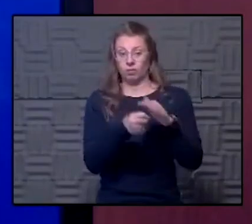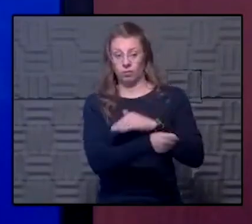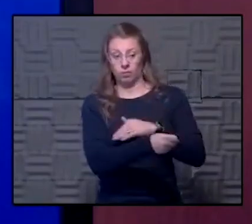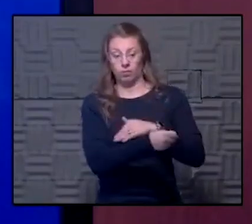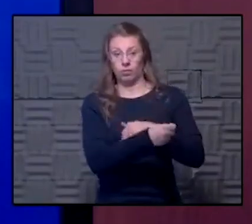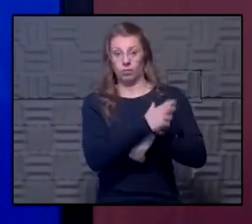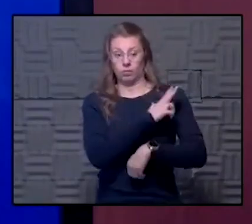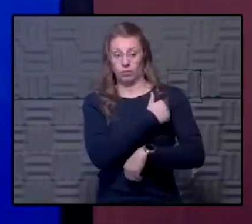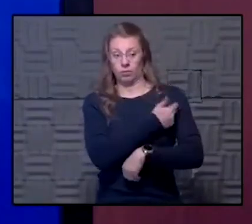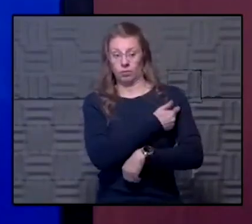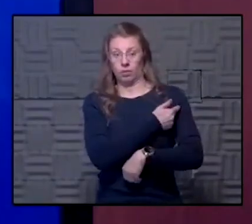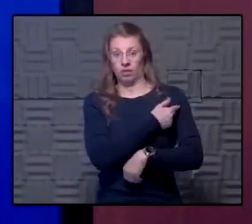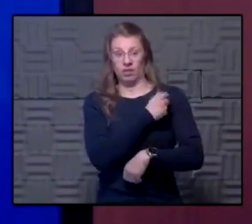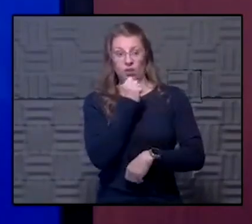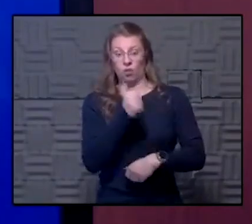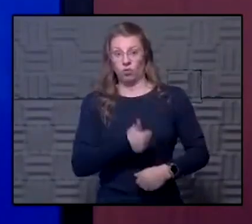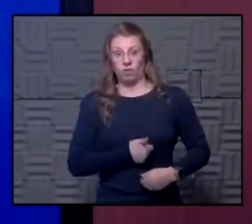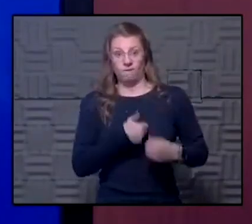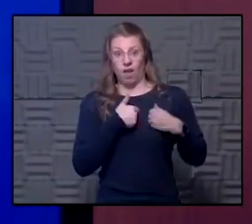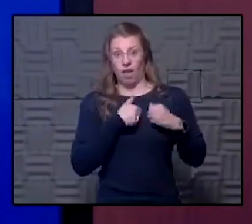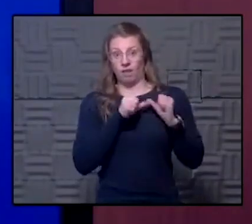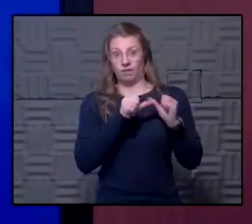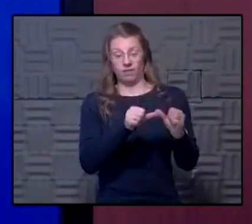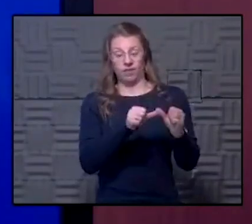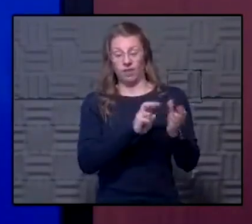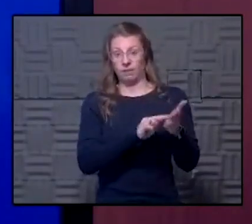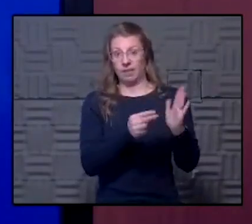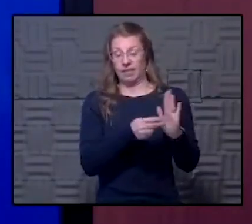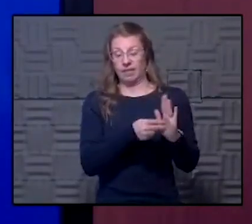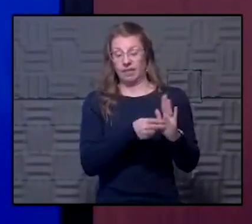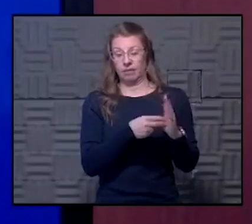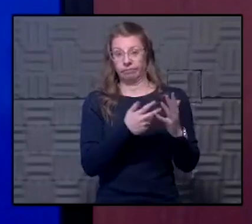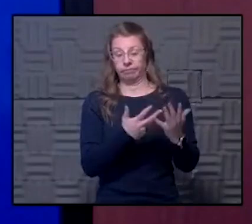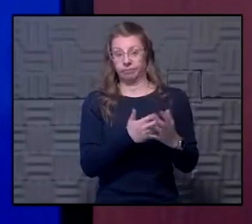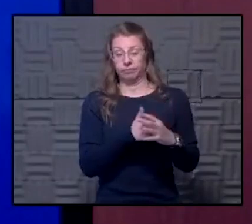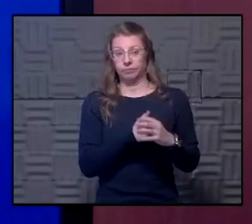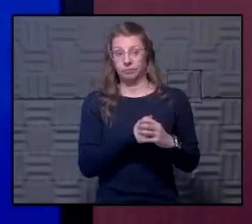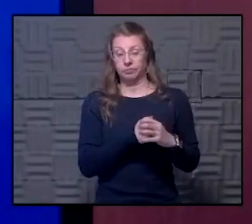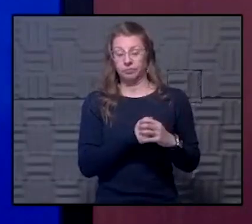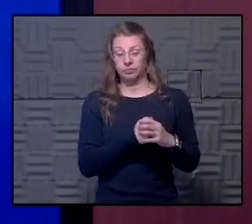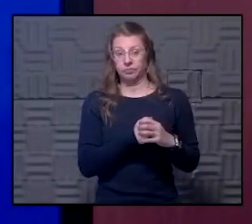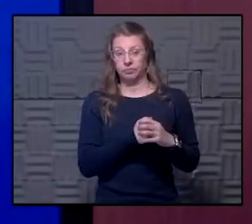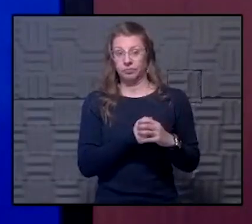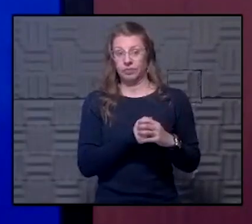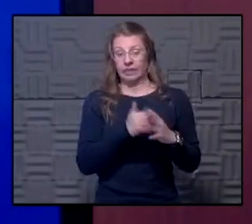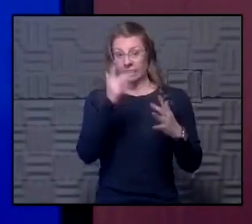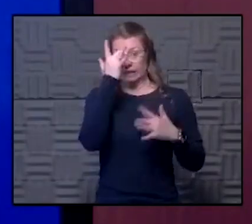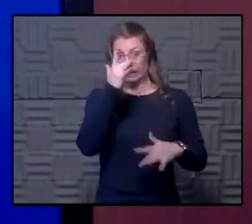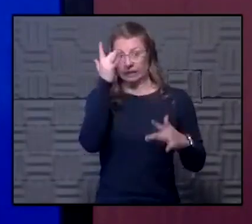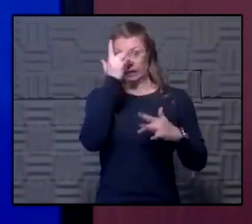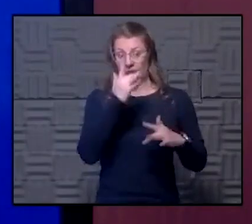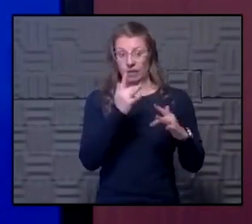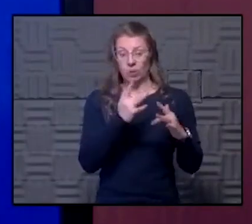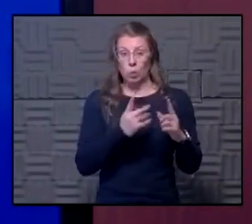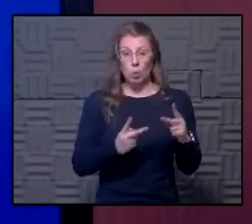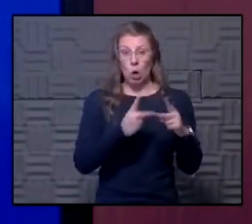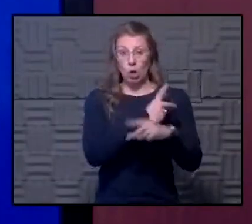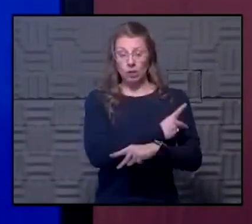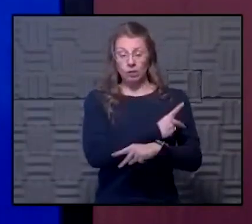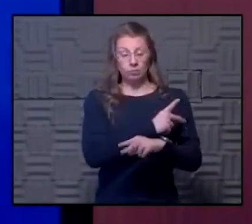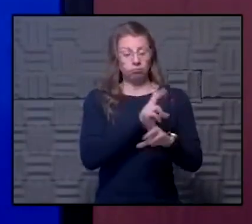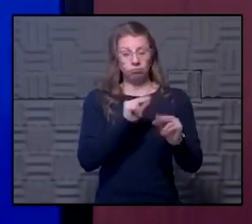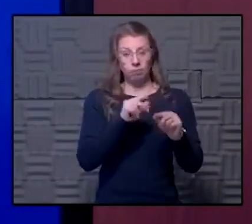to the hospital that don't survive increasing, that would just tell us that not that the disease is suddenly more deadly, but